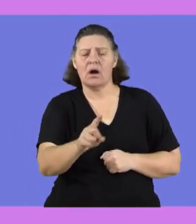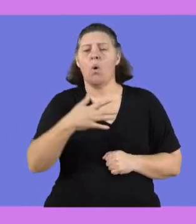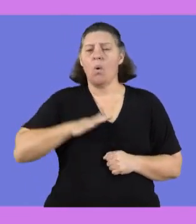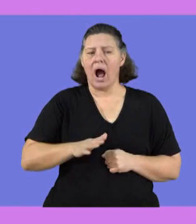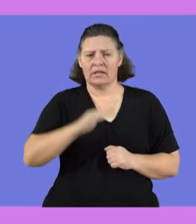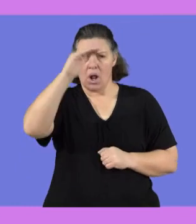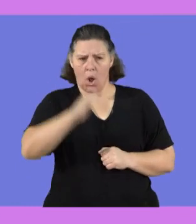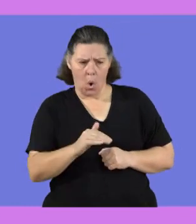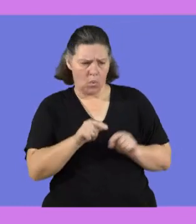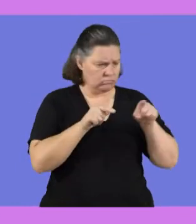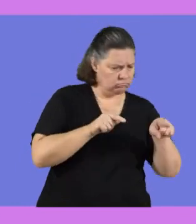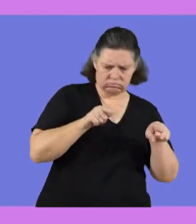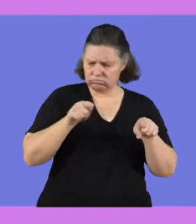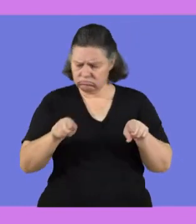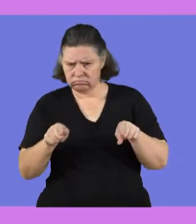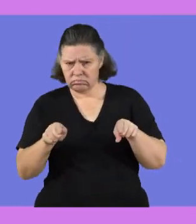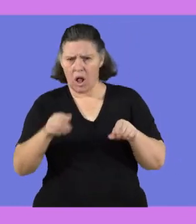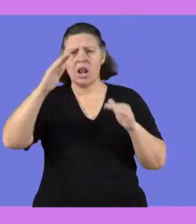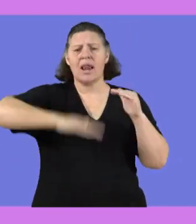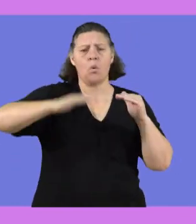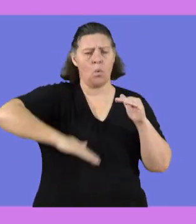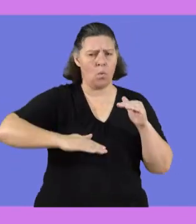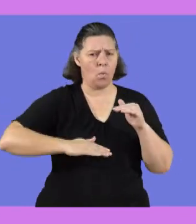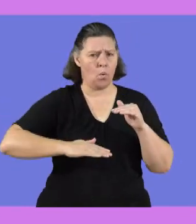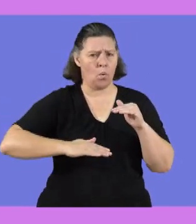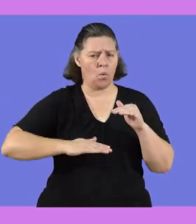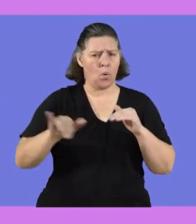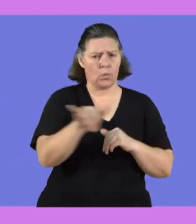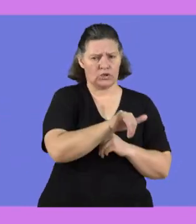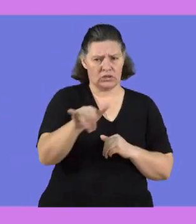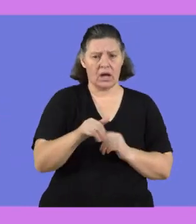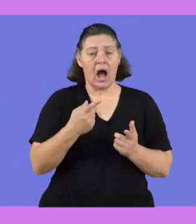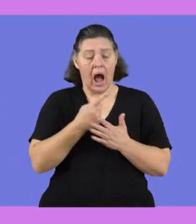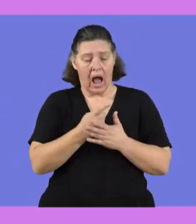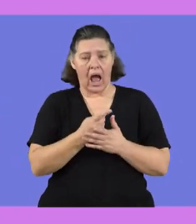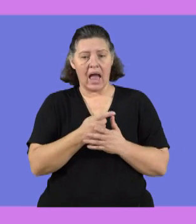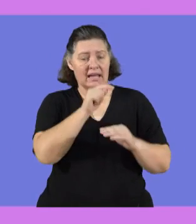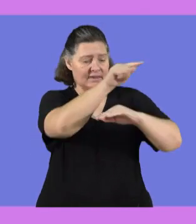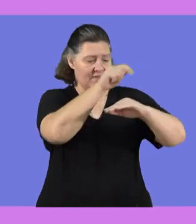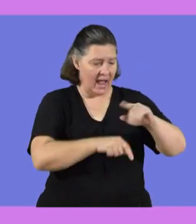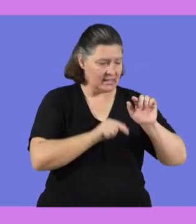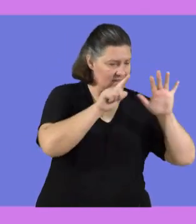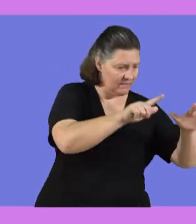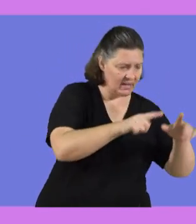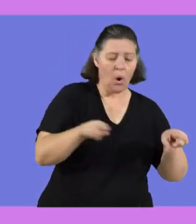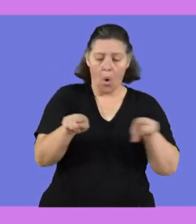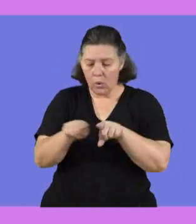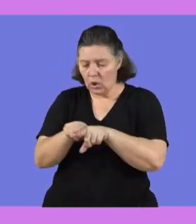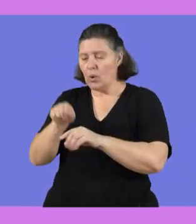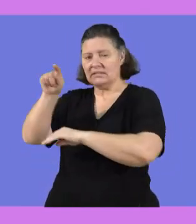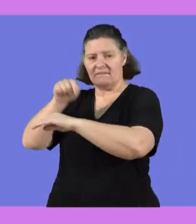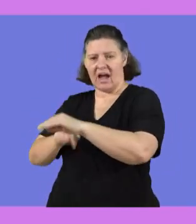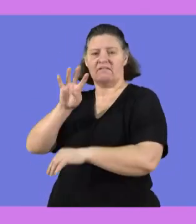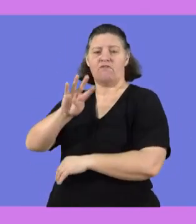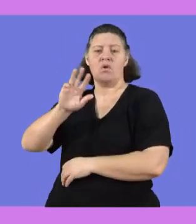looking for the lowest common multiple. A number which is divisible by